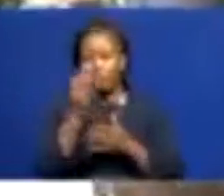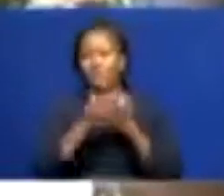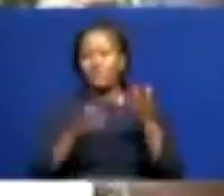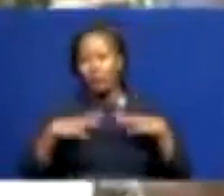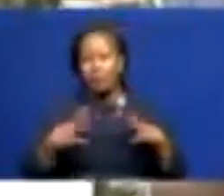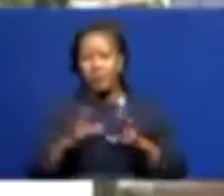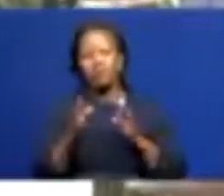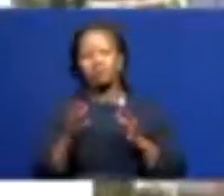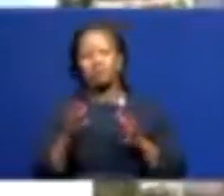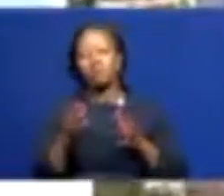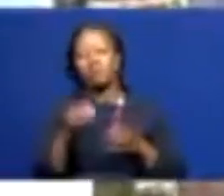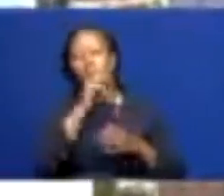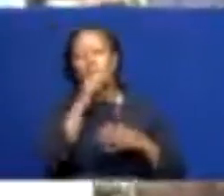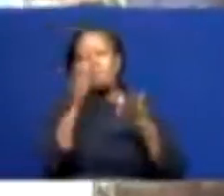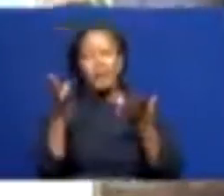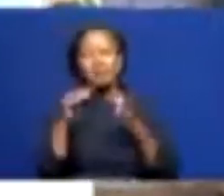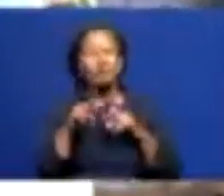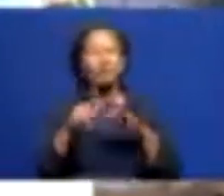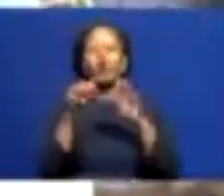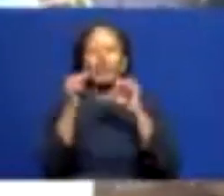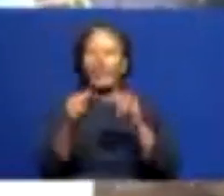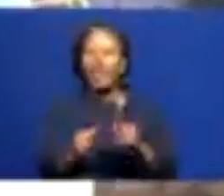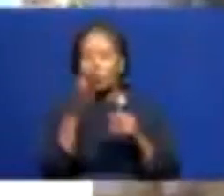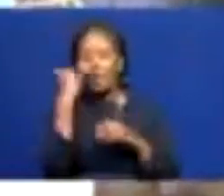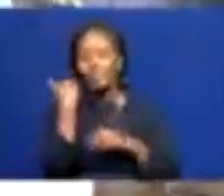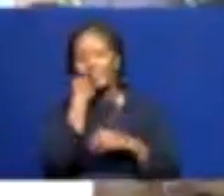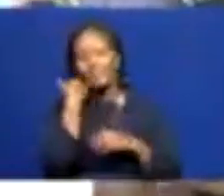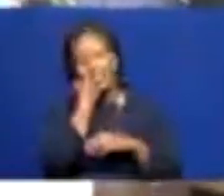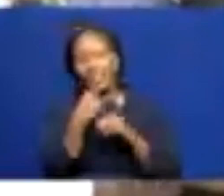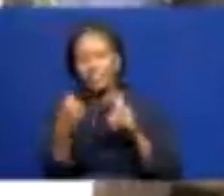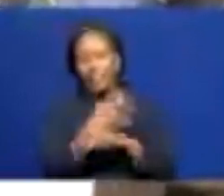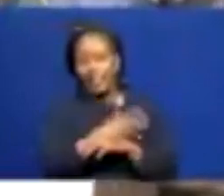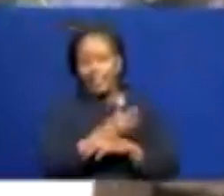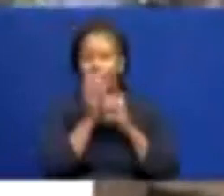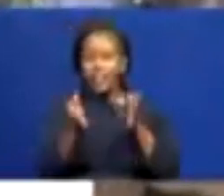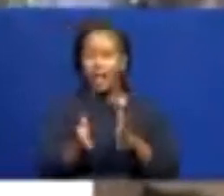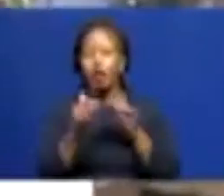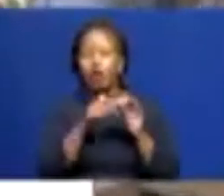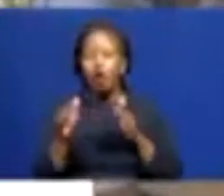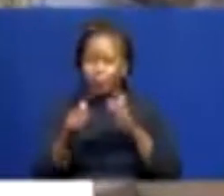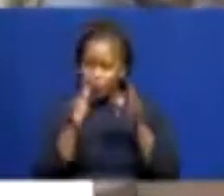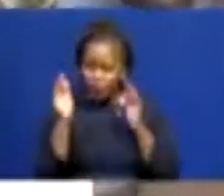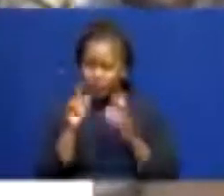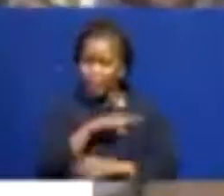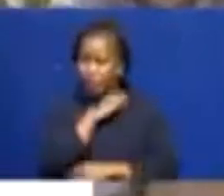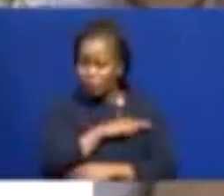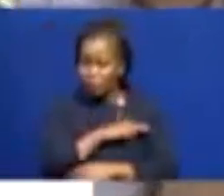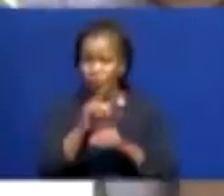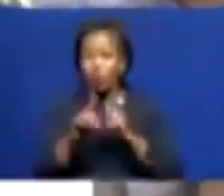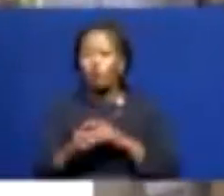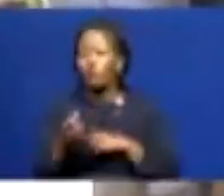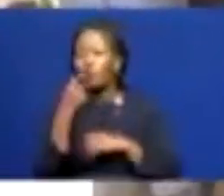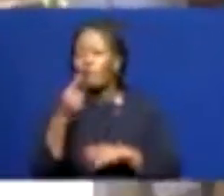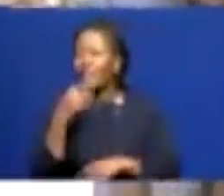ume. Ni hiyo ugonjwa. Kwa hivyo na kwa vile tumepewa nafasi na hospitali zetu ziko na madawa,